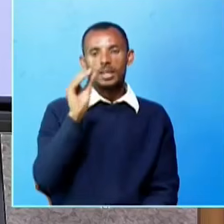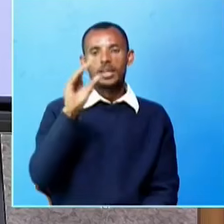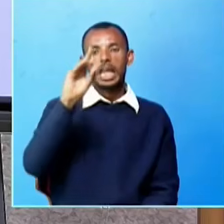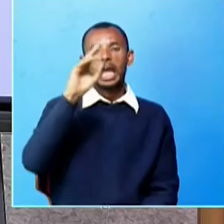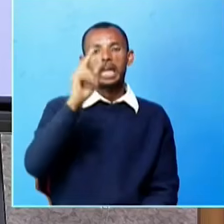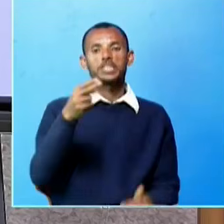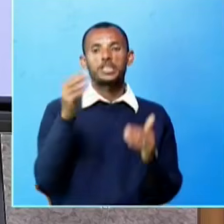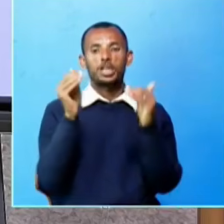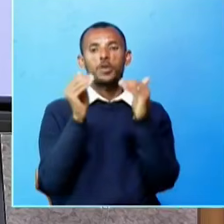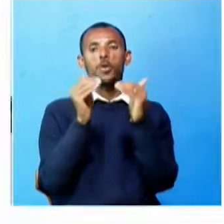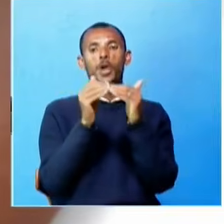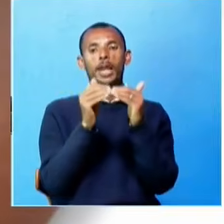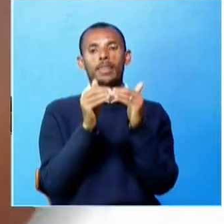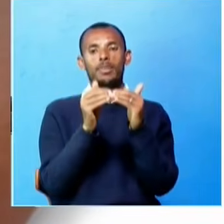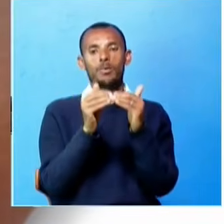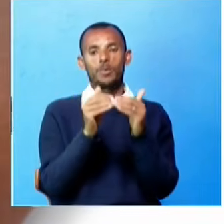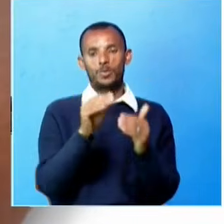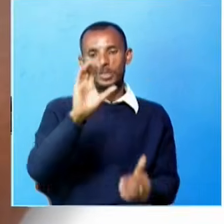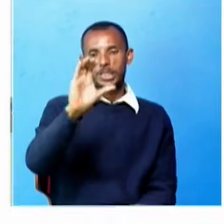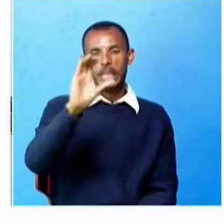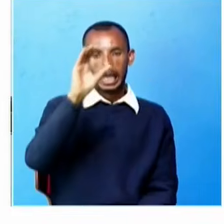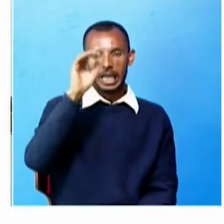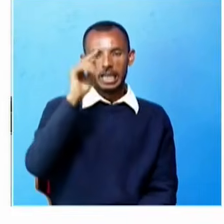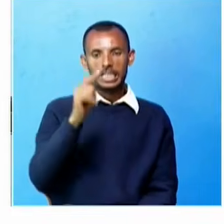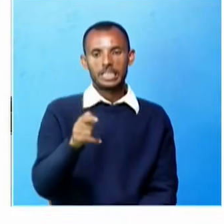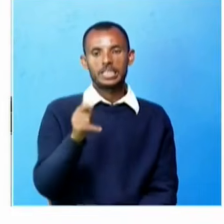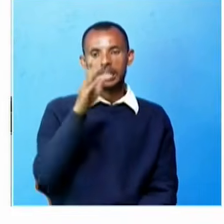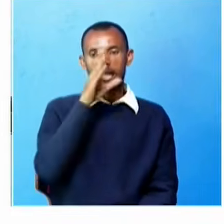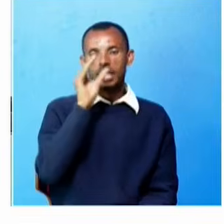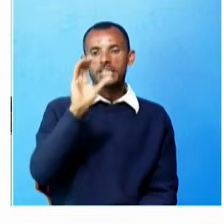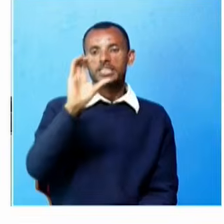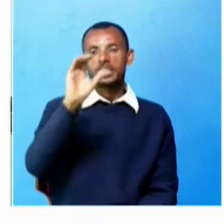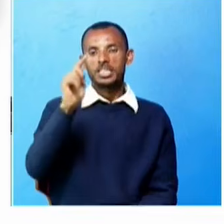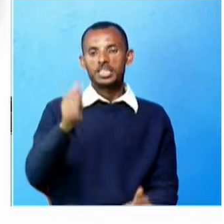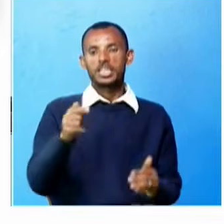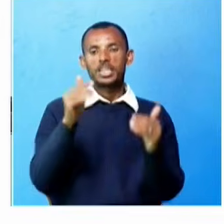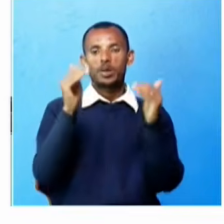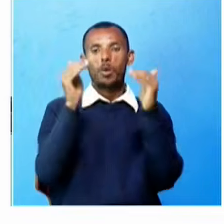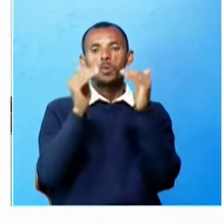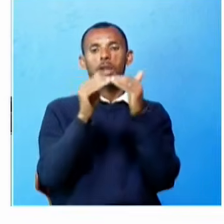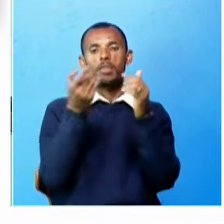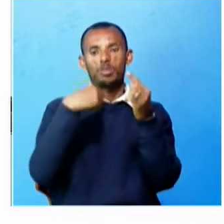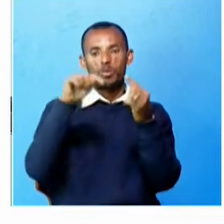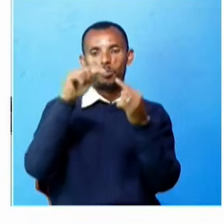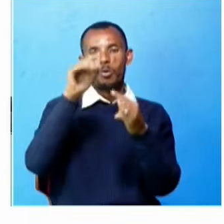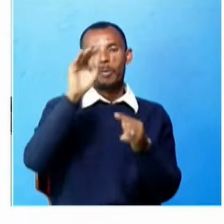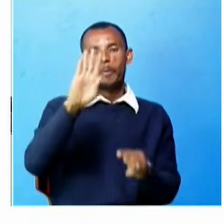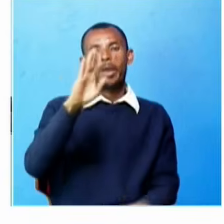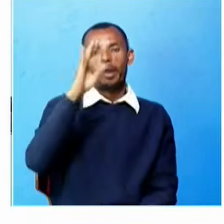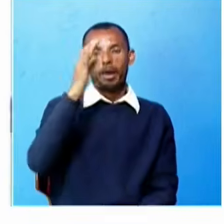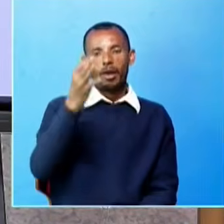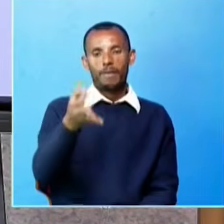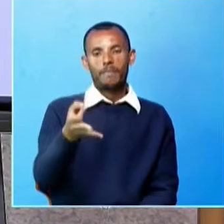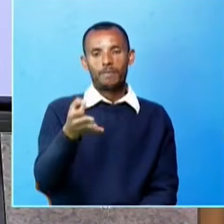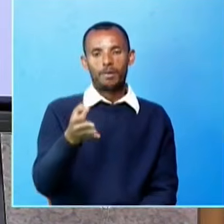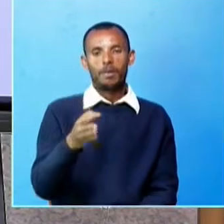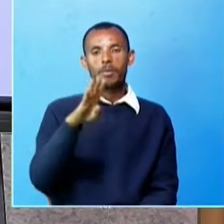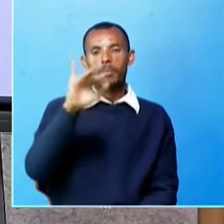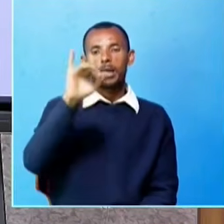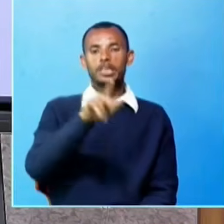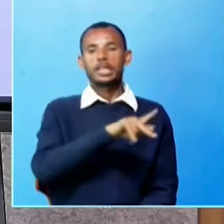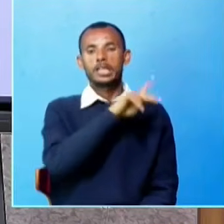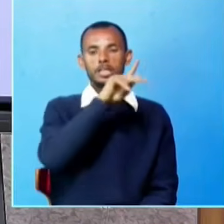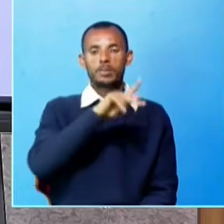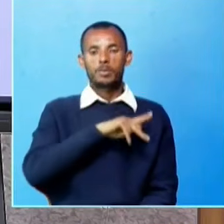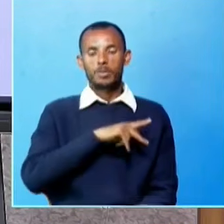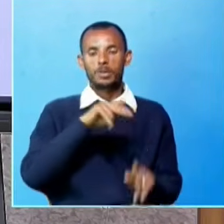is congruent to CG, and CG is congruent to BF. Okay, by the property